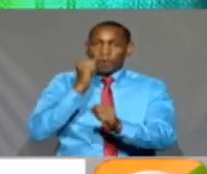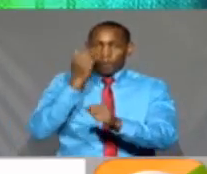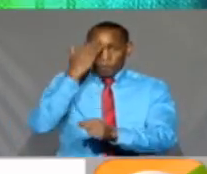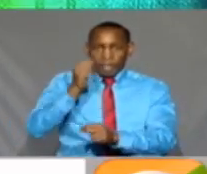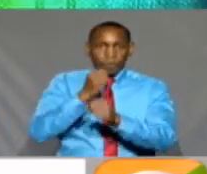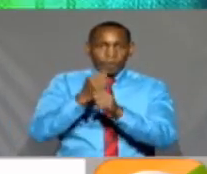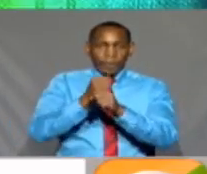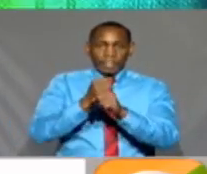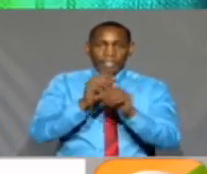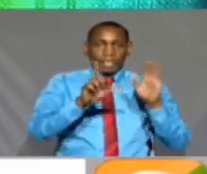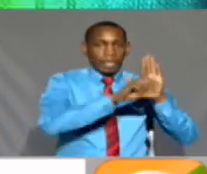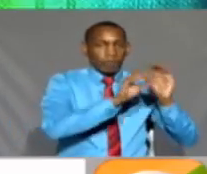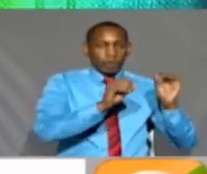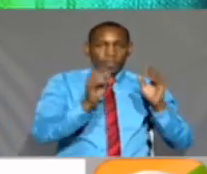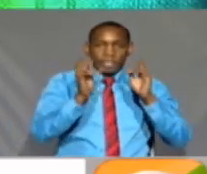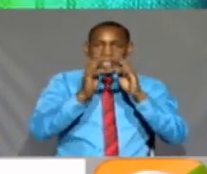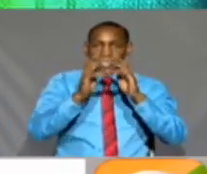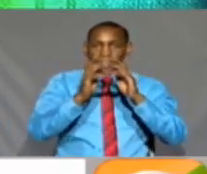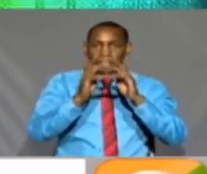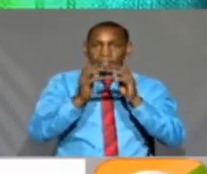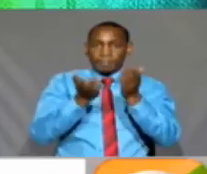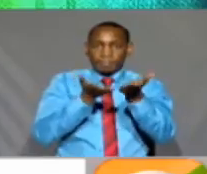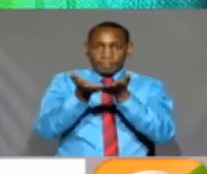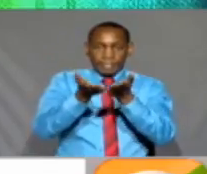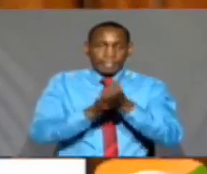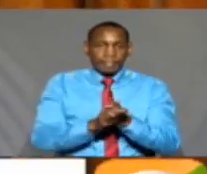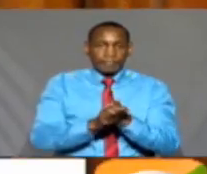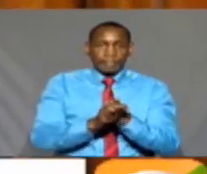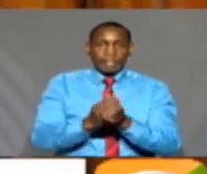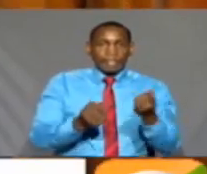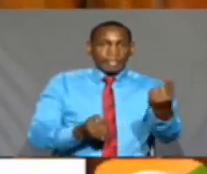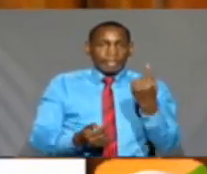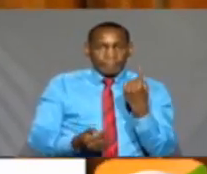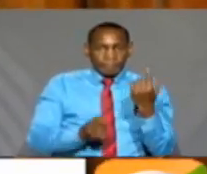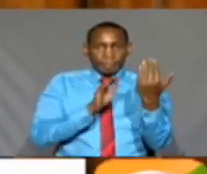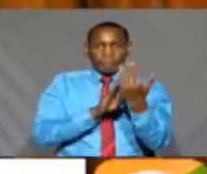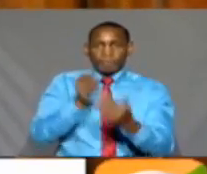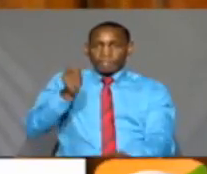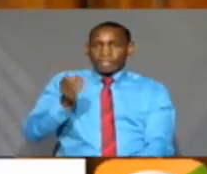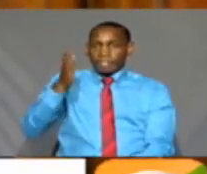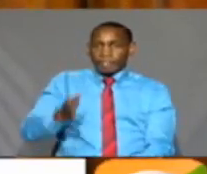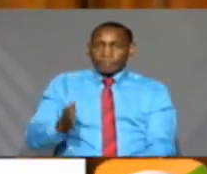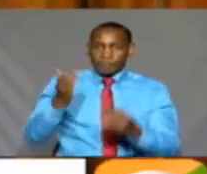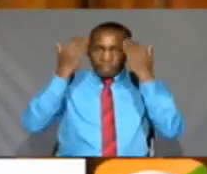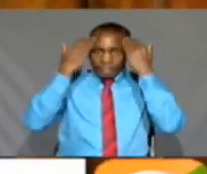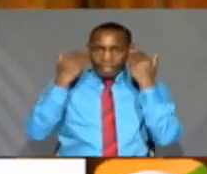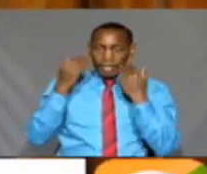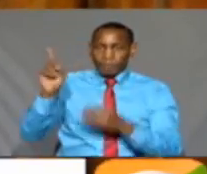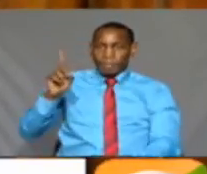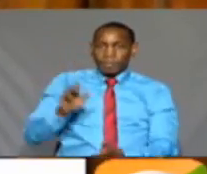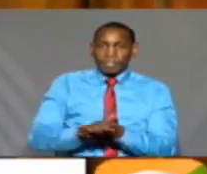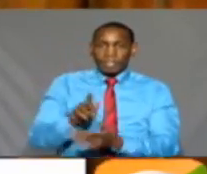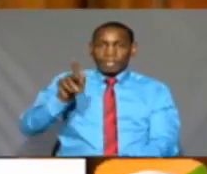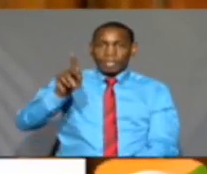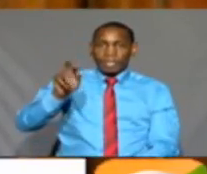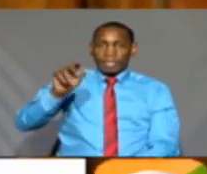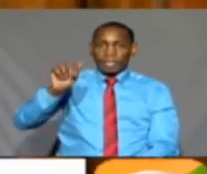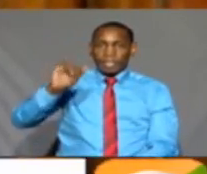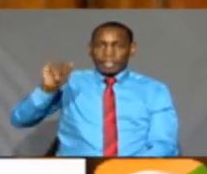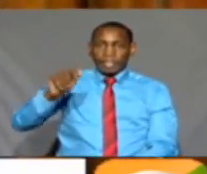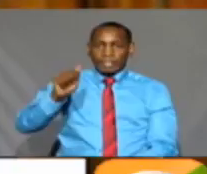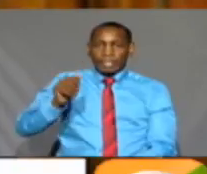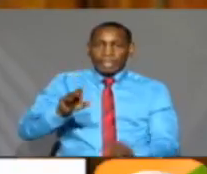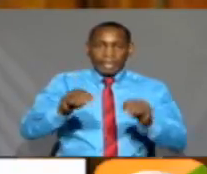an illegal online forex trade. Now, appearing before Magistrate Kennedy Cheruiyot in a Nairobi court, Karanja denied the